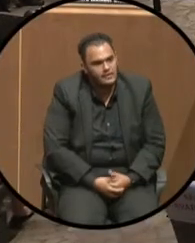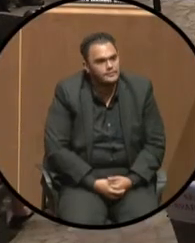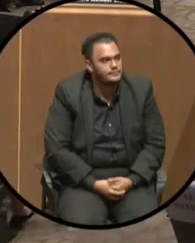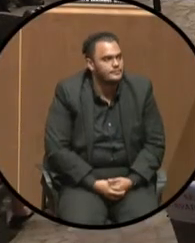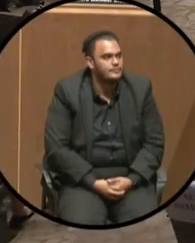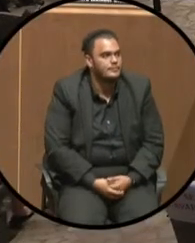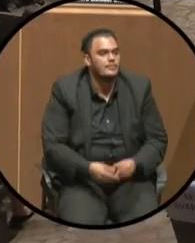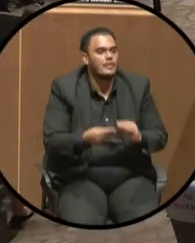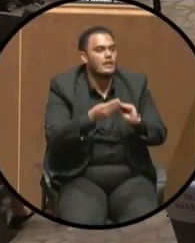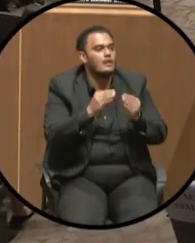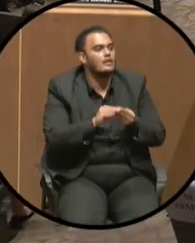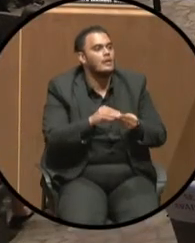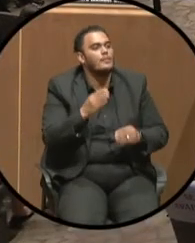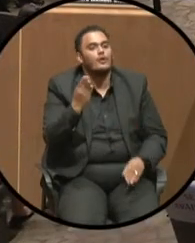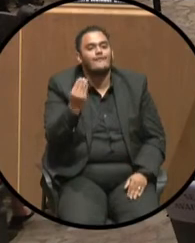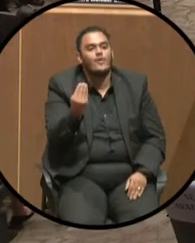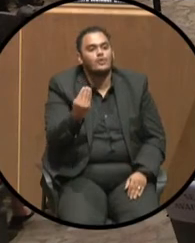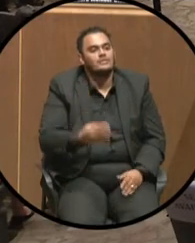number 14.